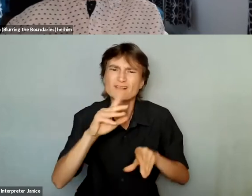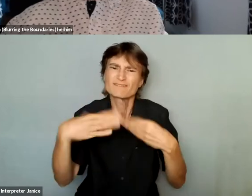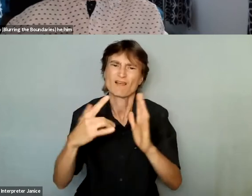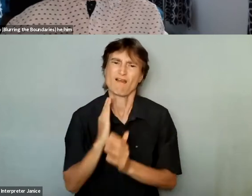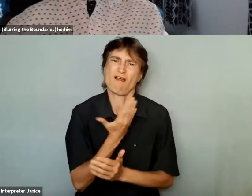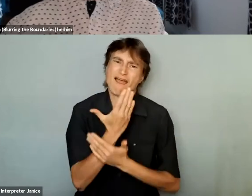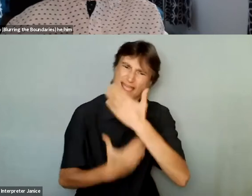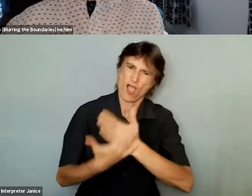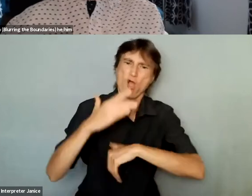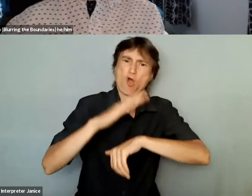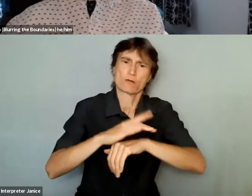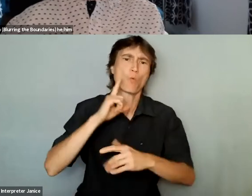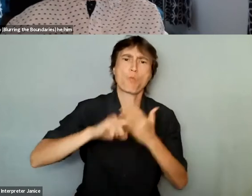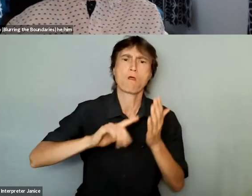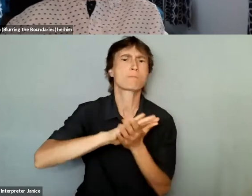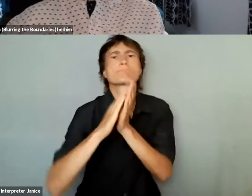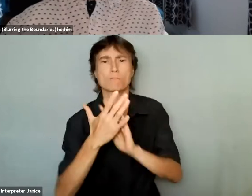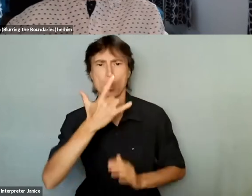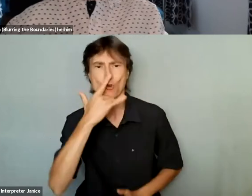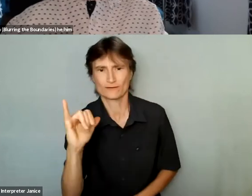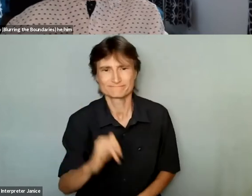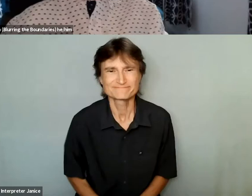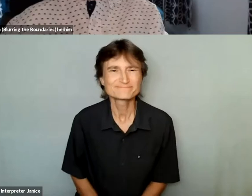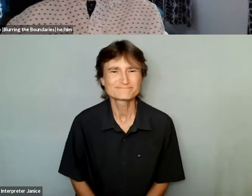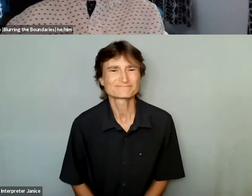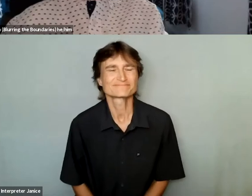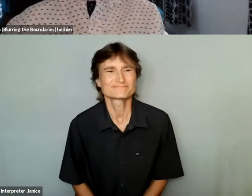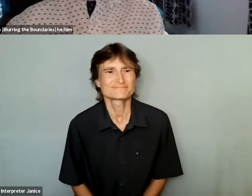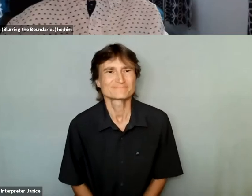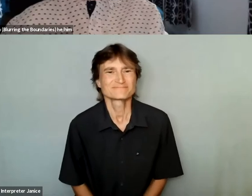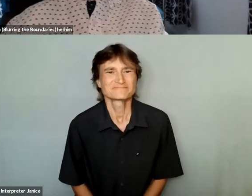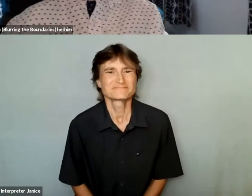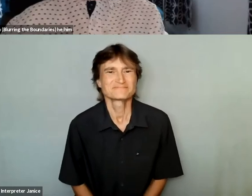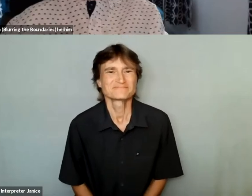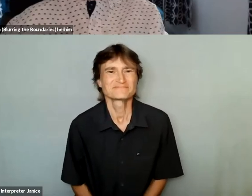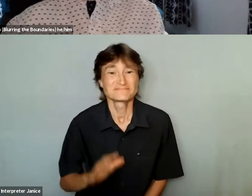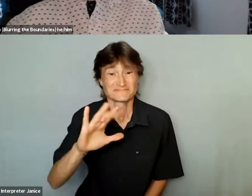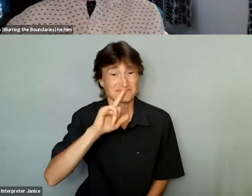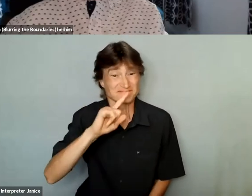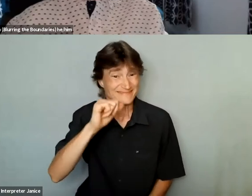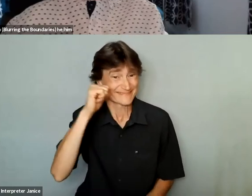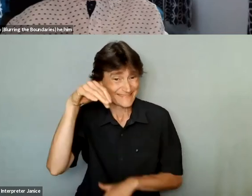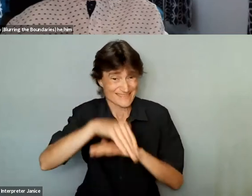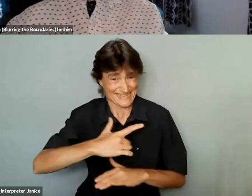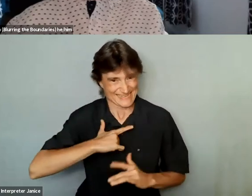I think some of this we'll need to come back to. I had a nice late night thinking about this last night,